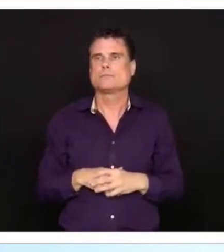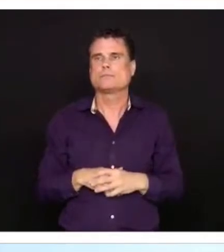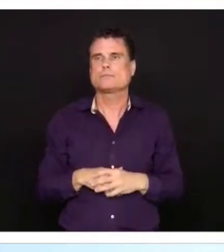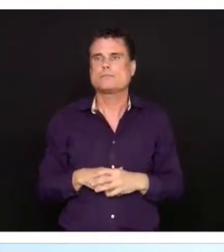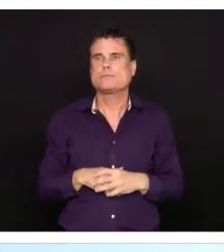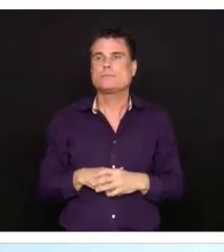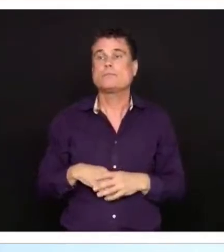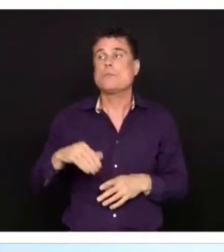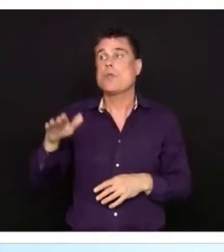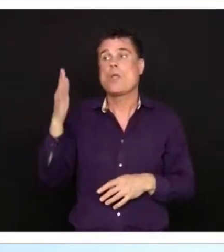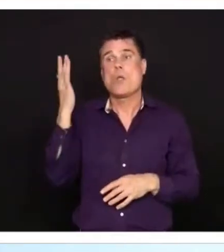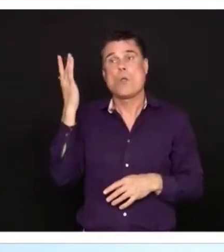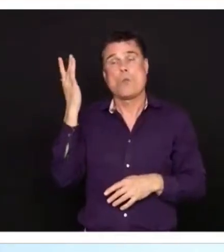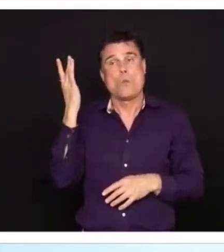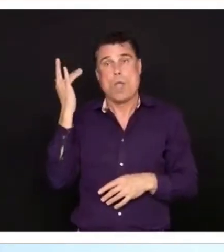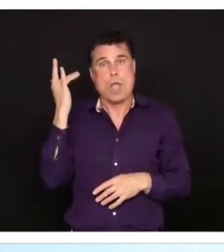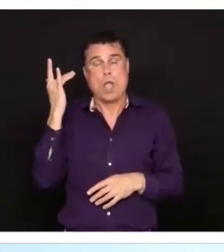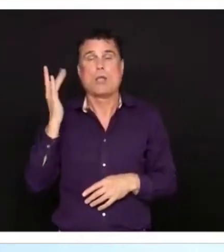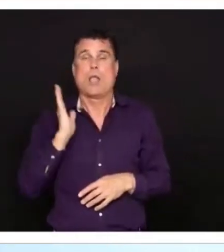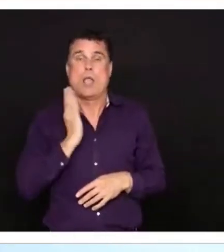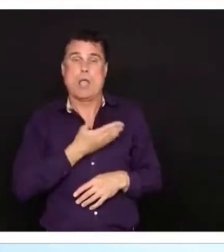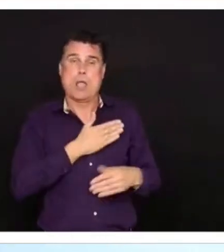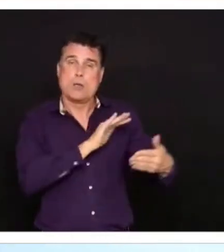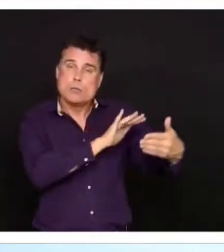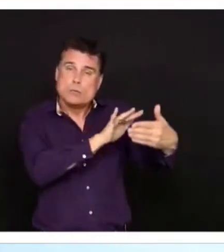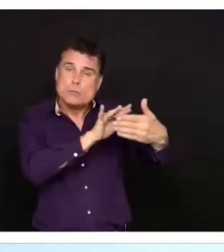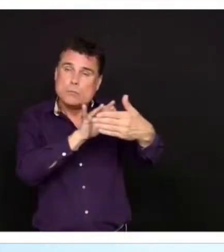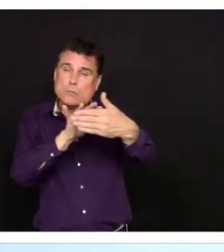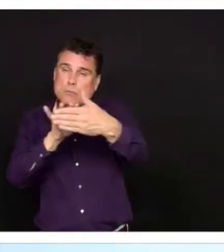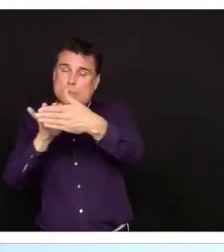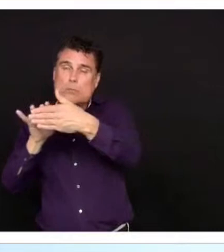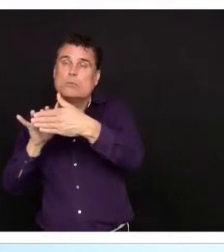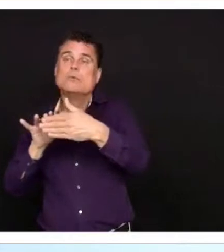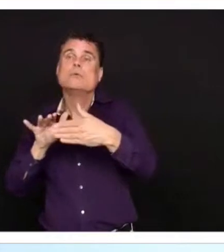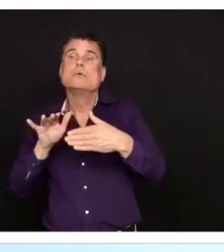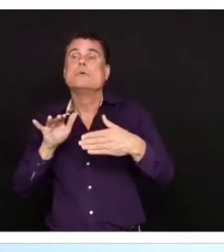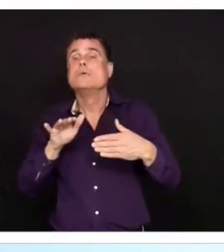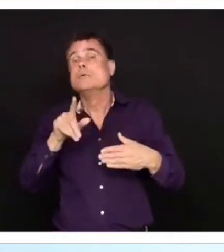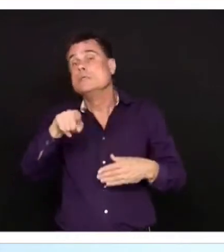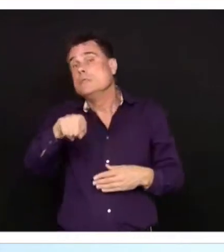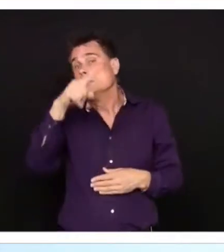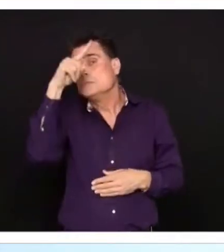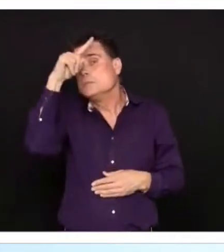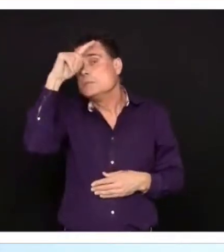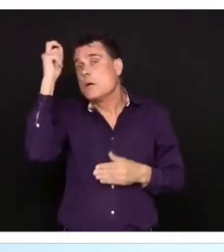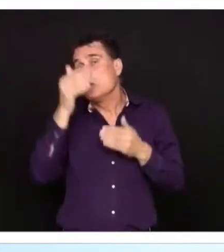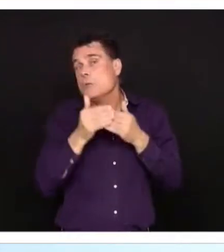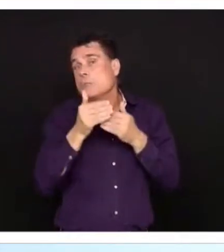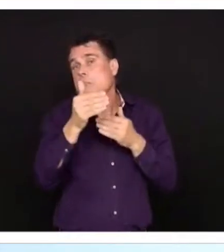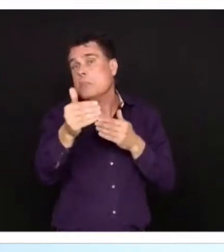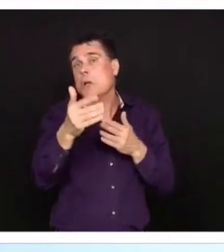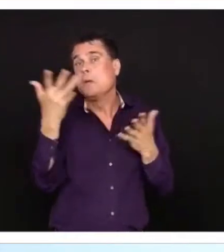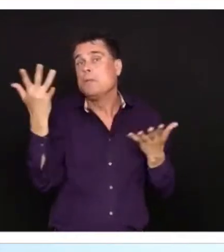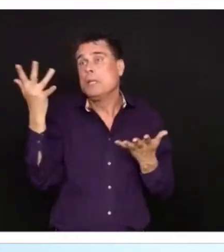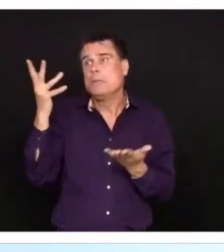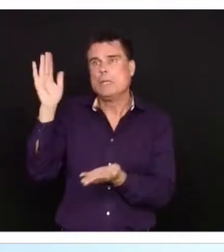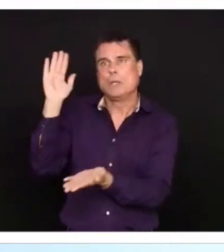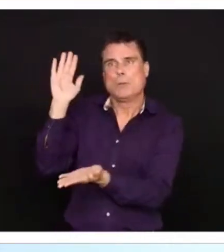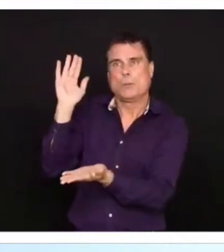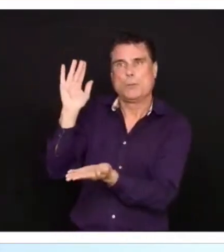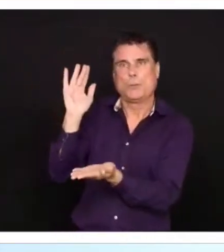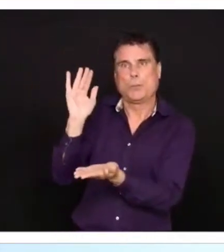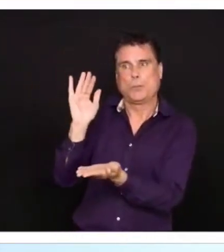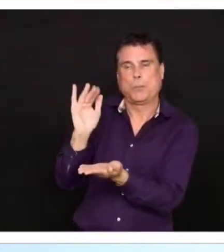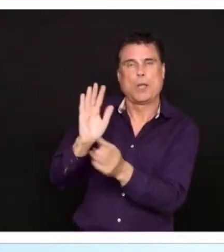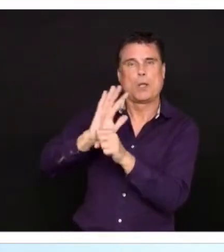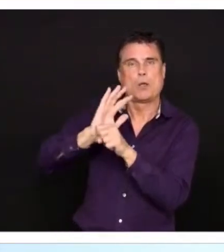time where we might get a bit of a reprieve. We also don't know if it's going to come back as a surge when our respiratory season starts